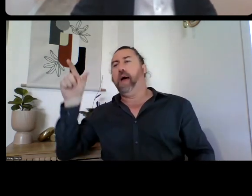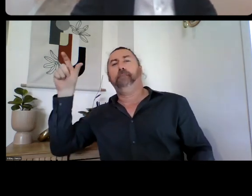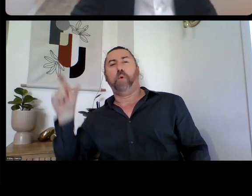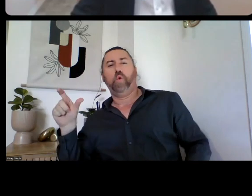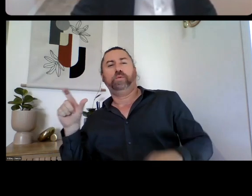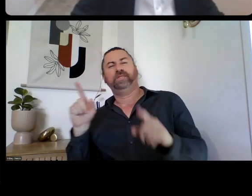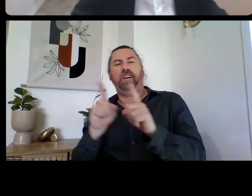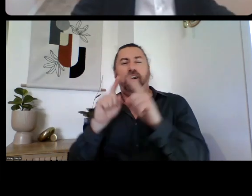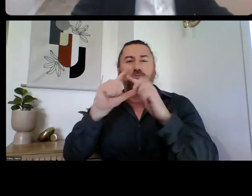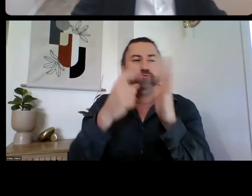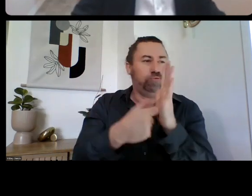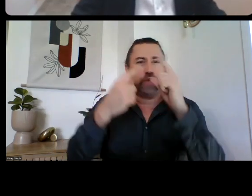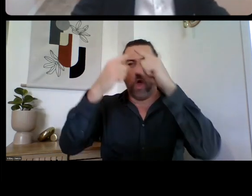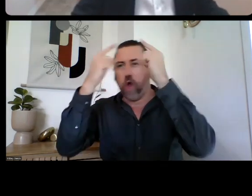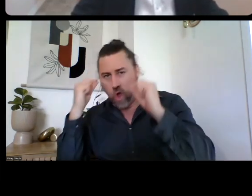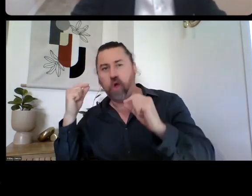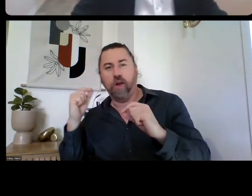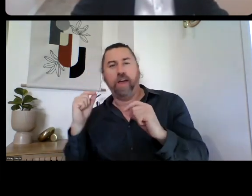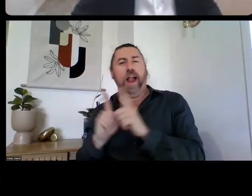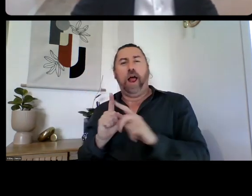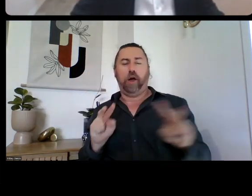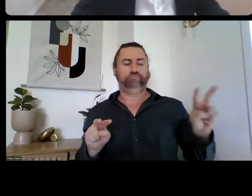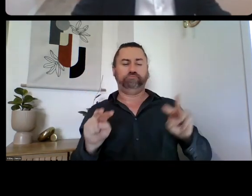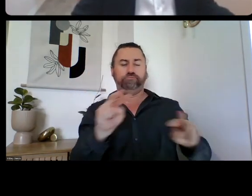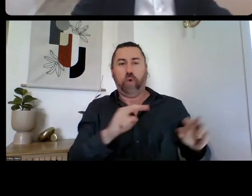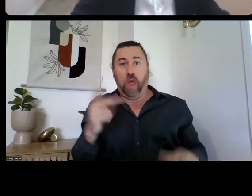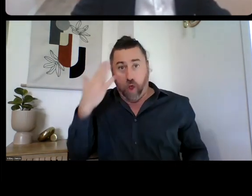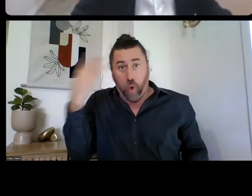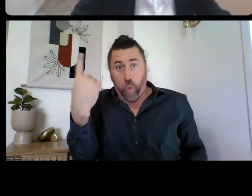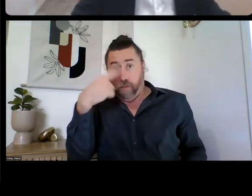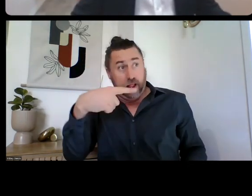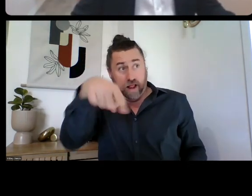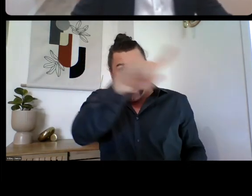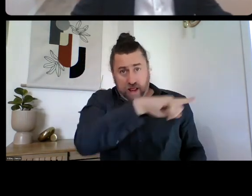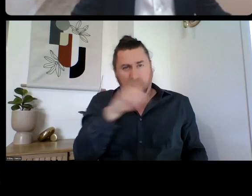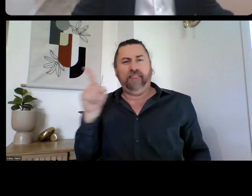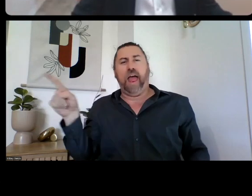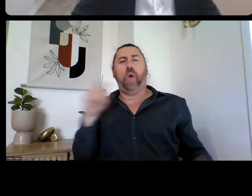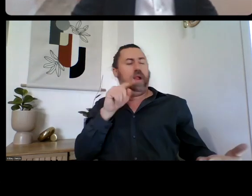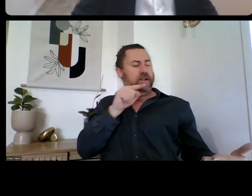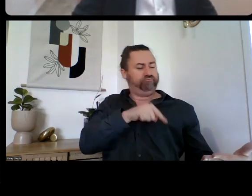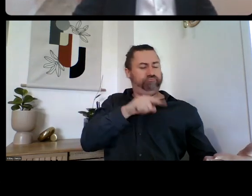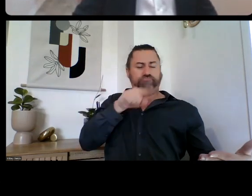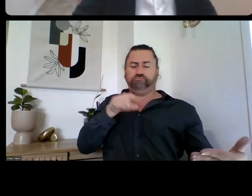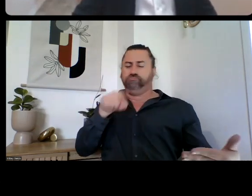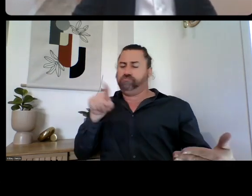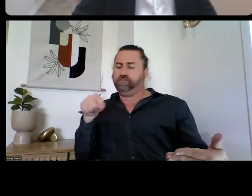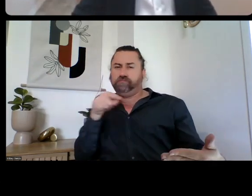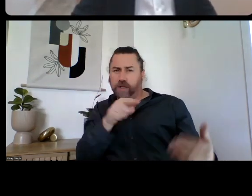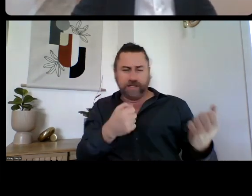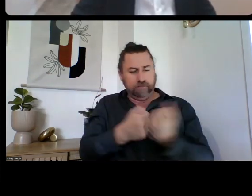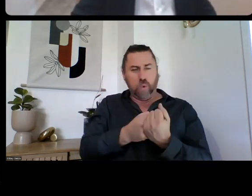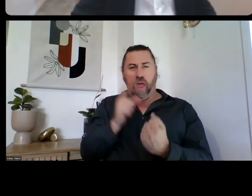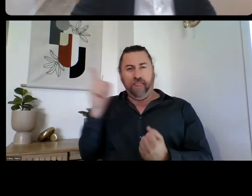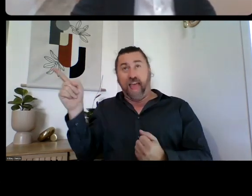clinical team to essentially case conference each of those de-identified personas to rank them and consider the ongoing supports that they might